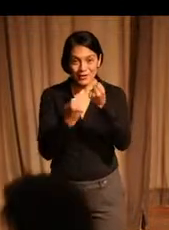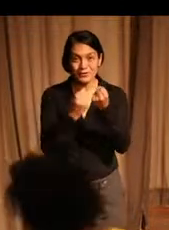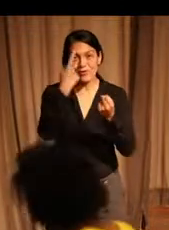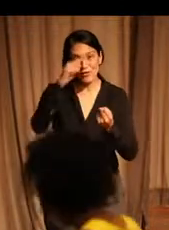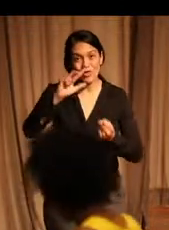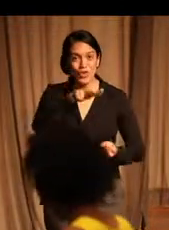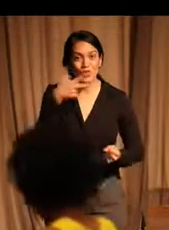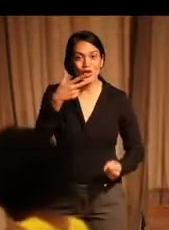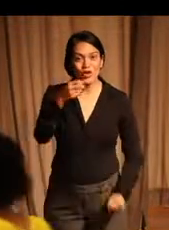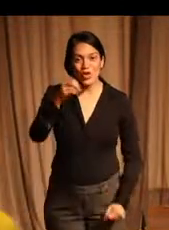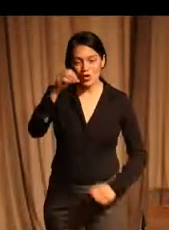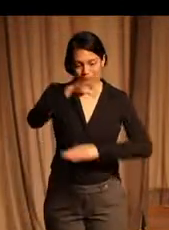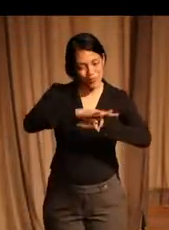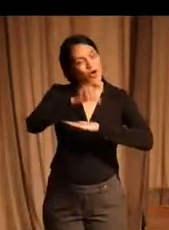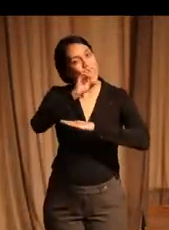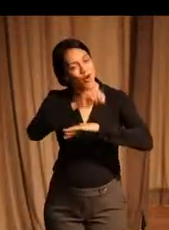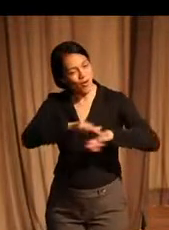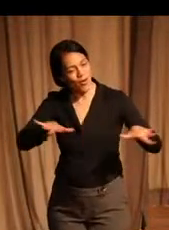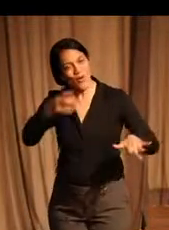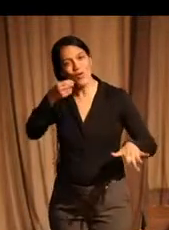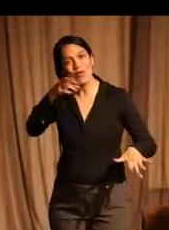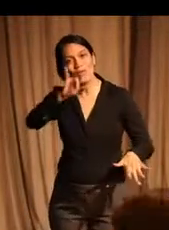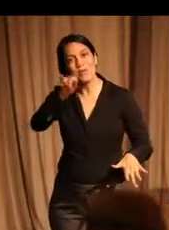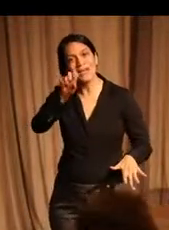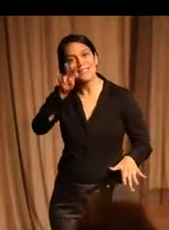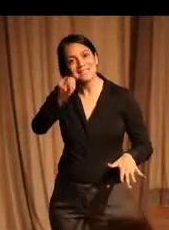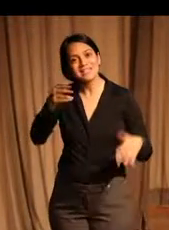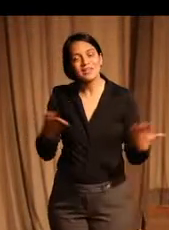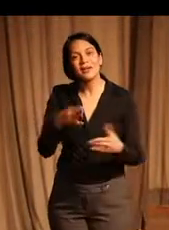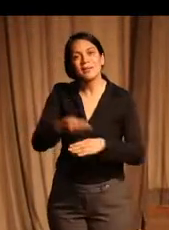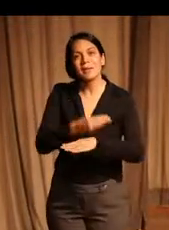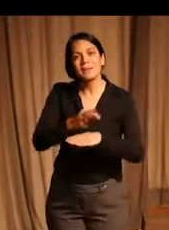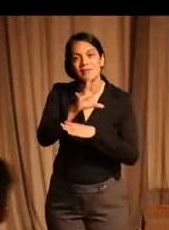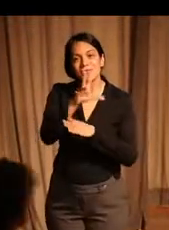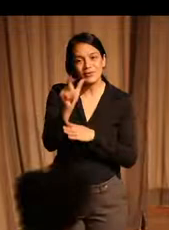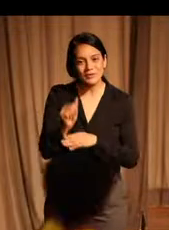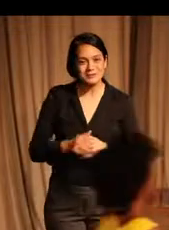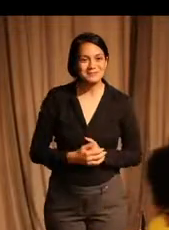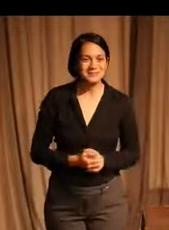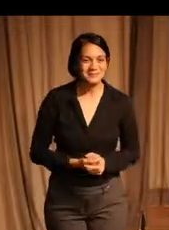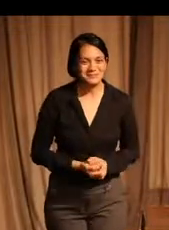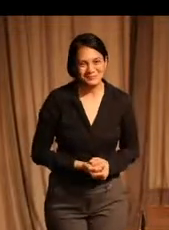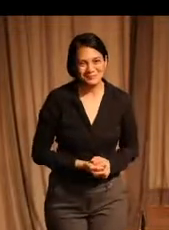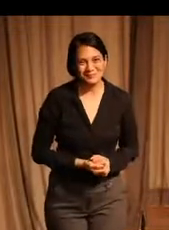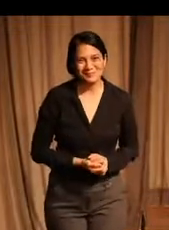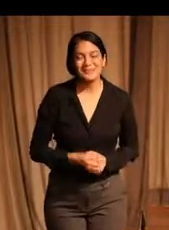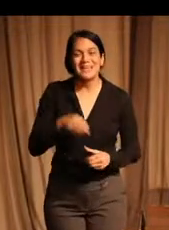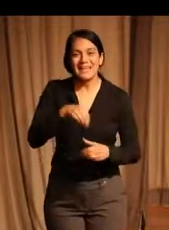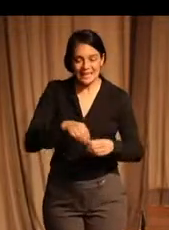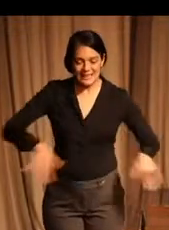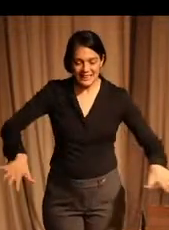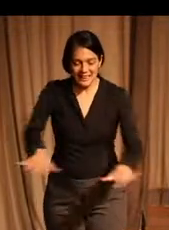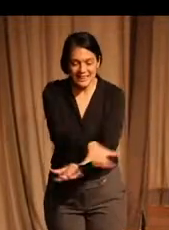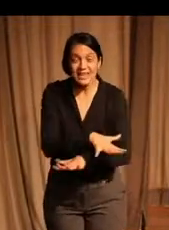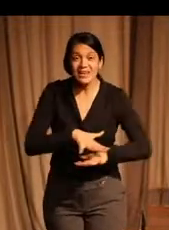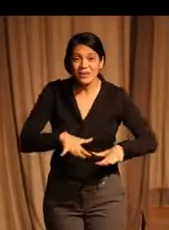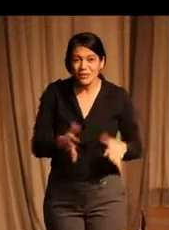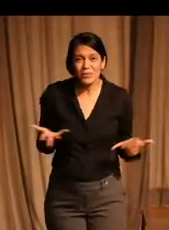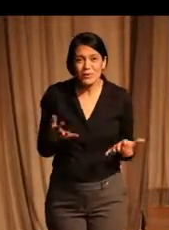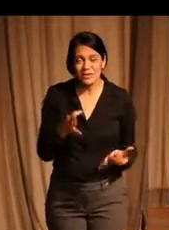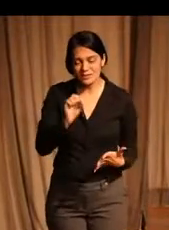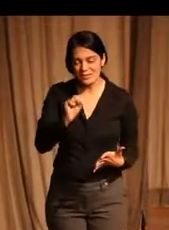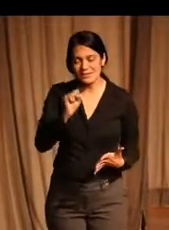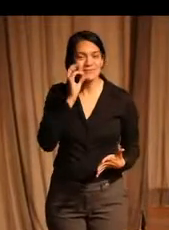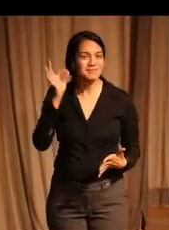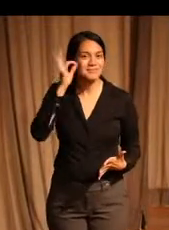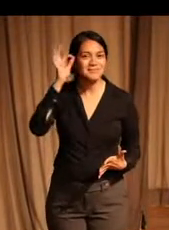Third Horizon Film Festival here in Miami, Florida, ancestral home of the Tequesta, Seminole, Miccosukee, and Taino, the latter of